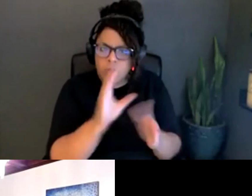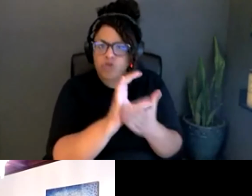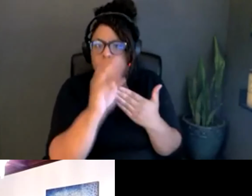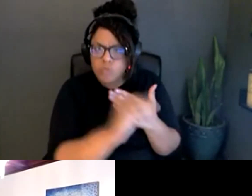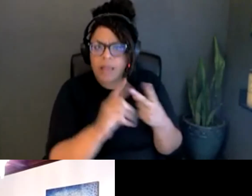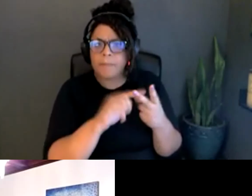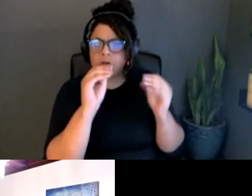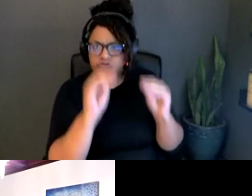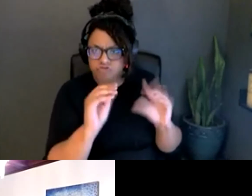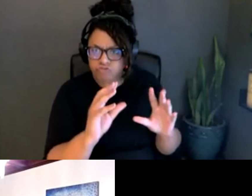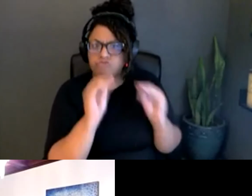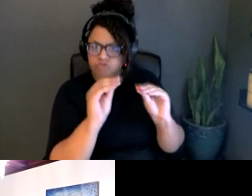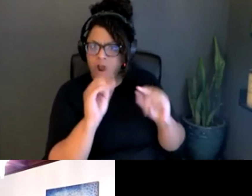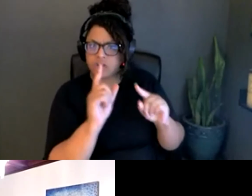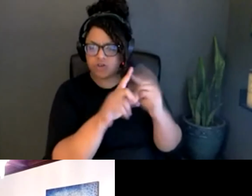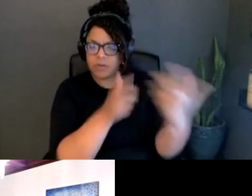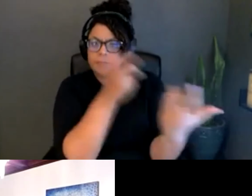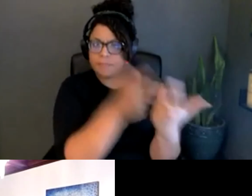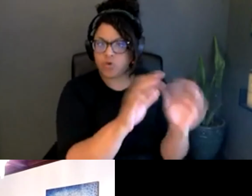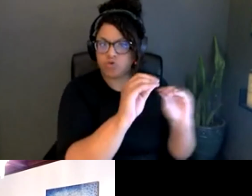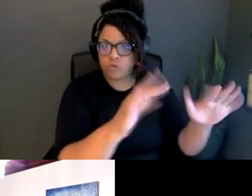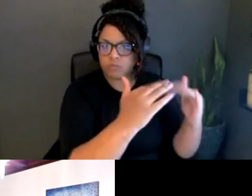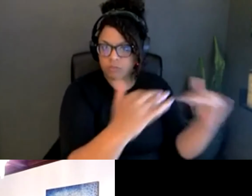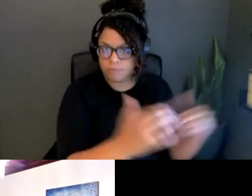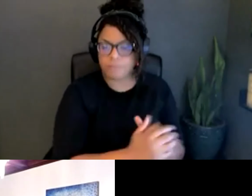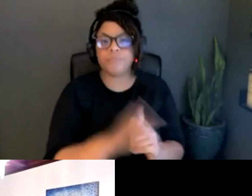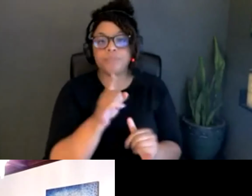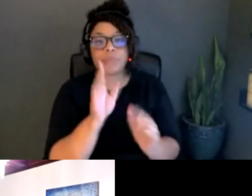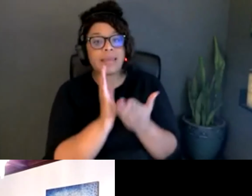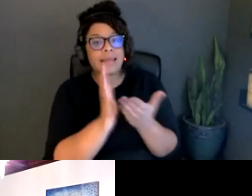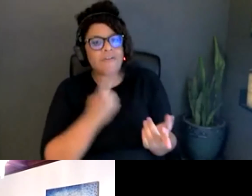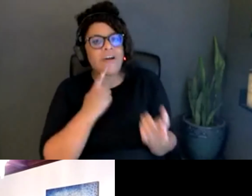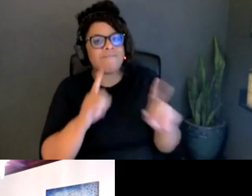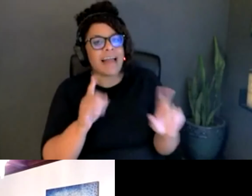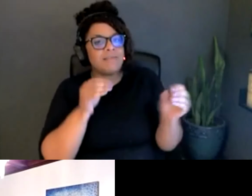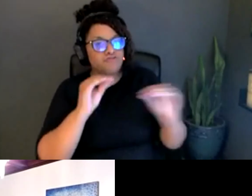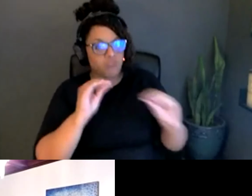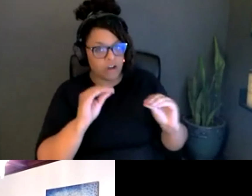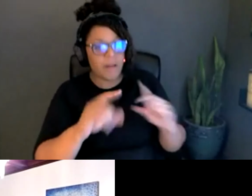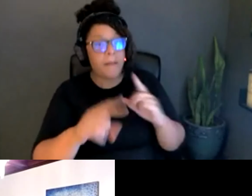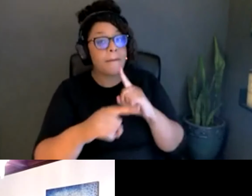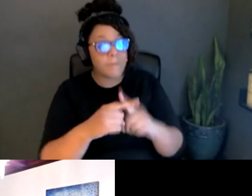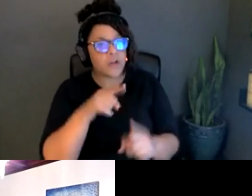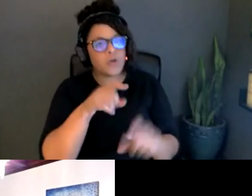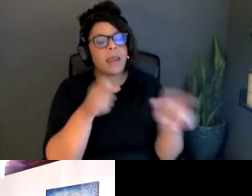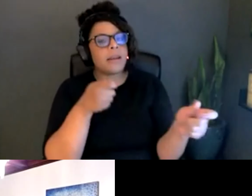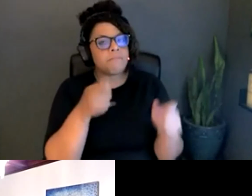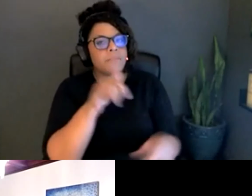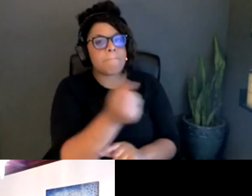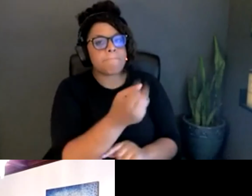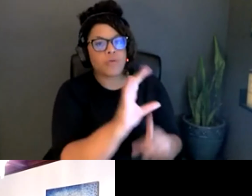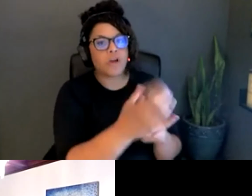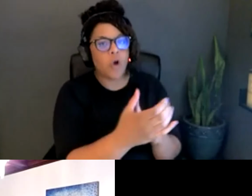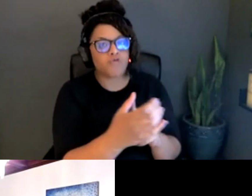a teacher, your ability to deliver effective instruction, and your ability to manage the